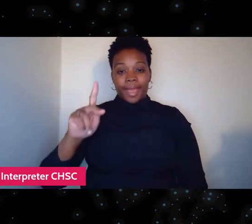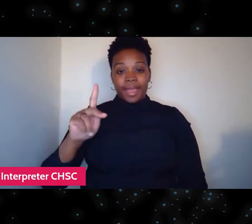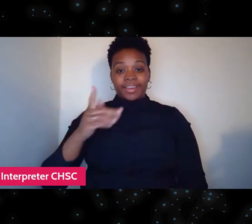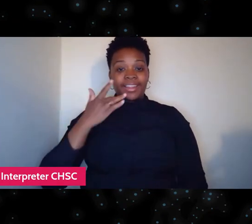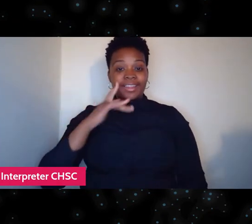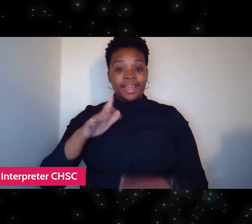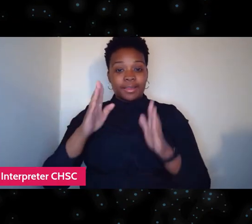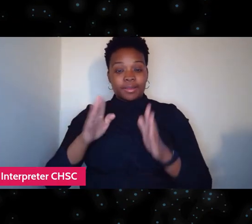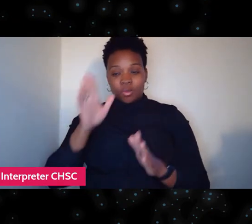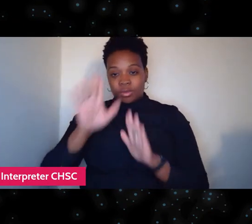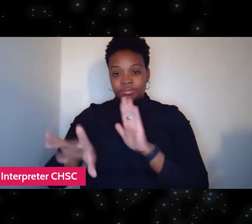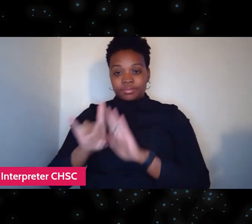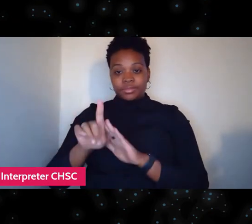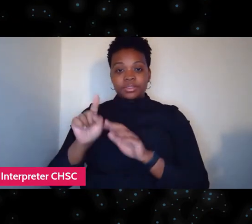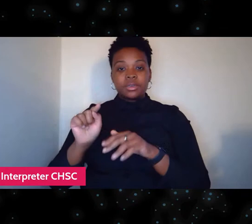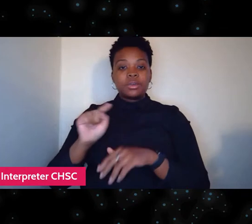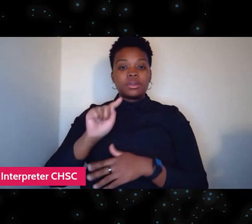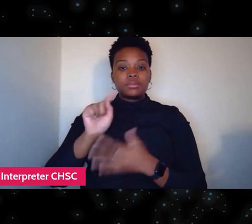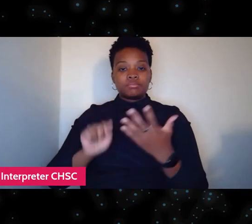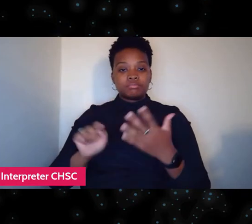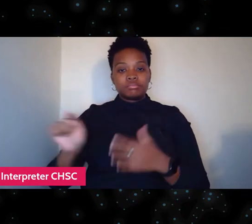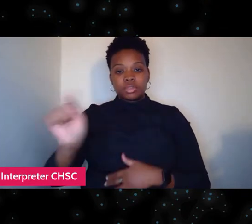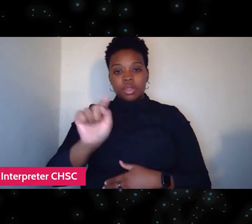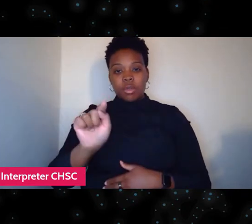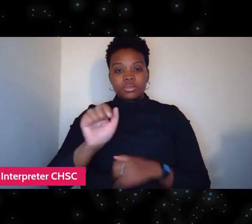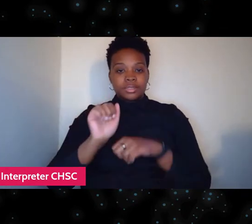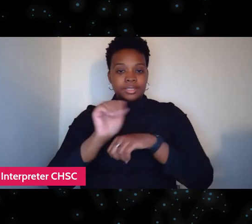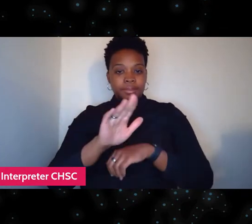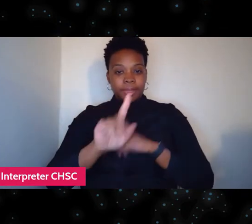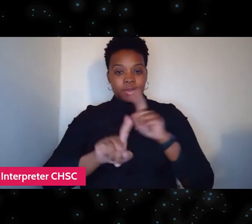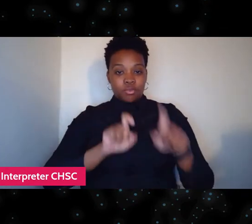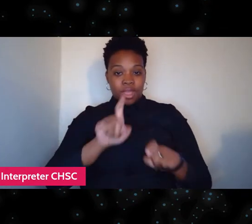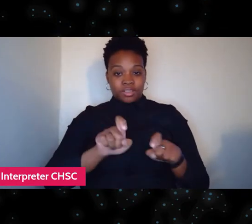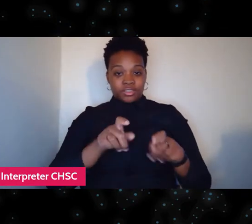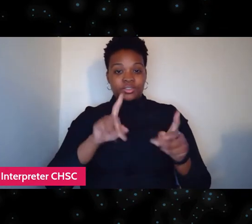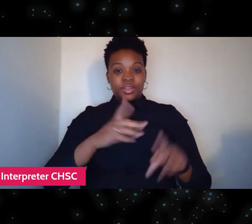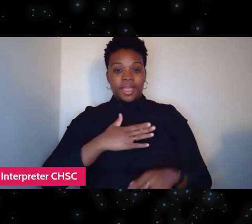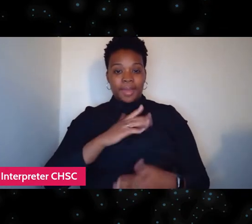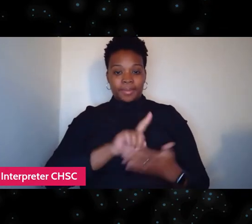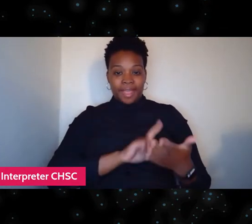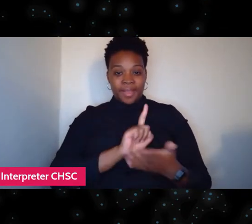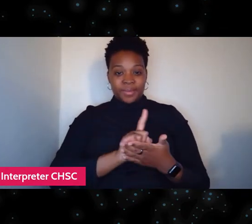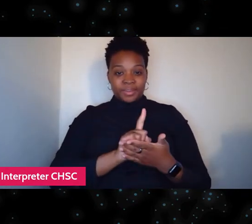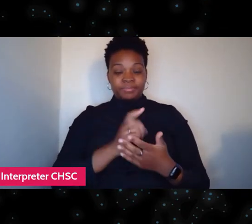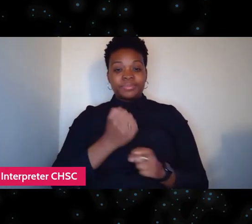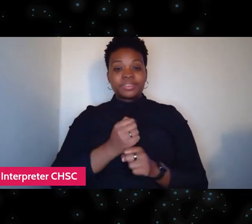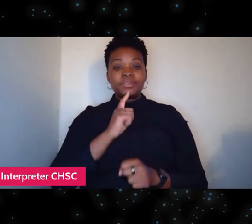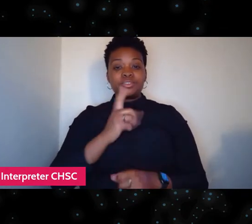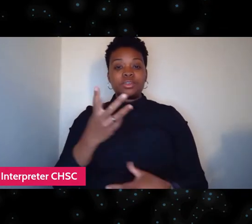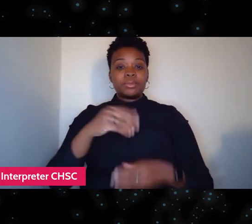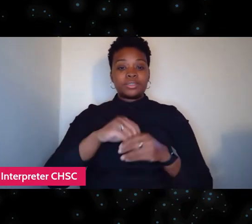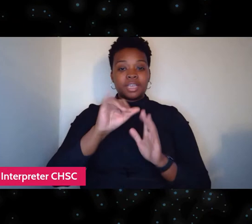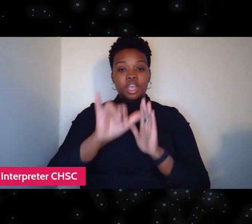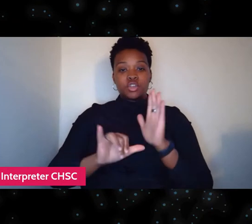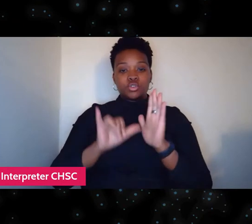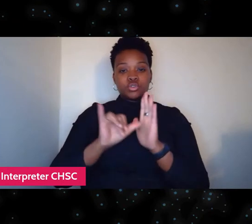chosen from those who submit questions during this happy hour. So please be sure to participate in the YouTube